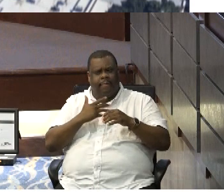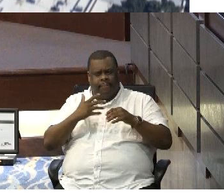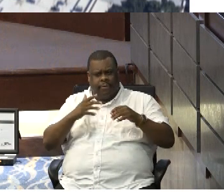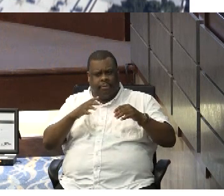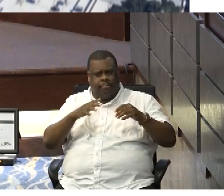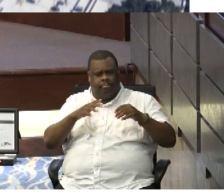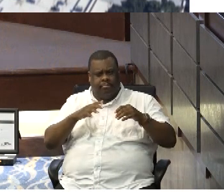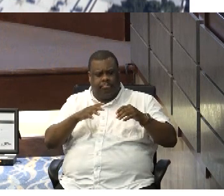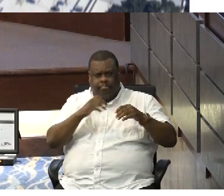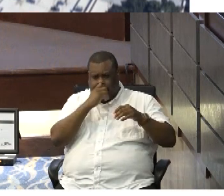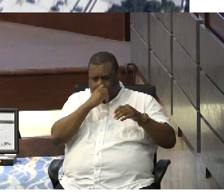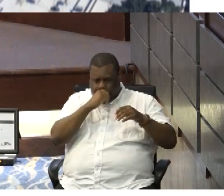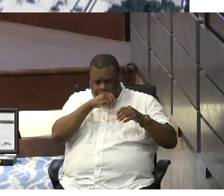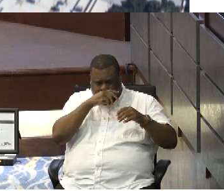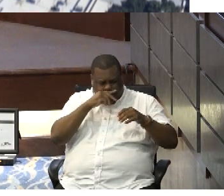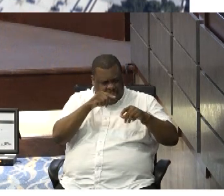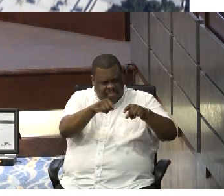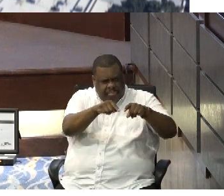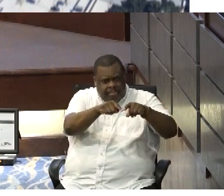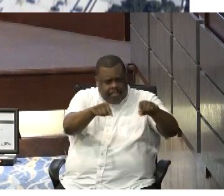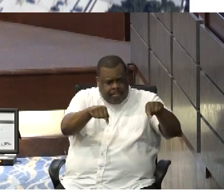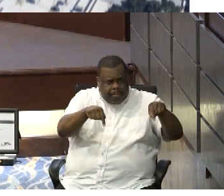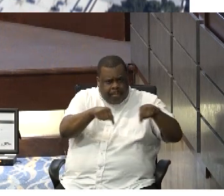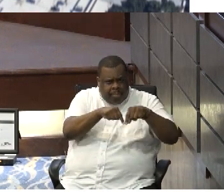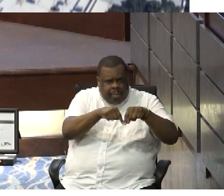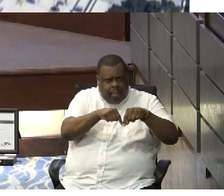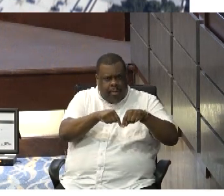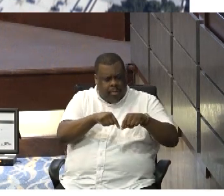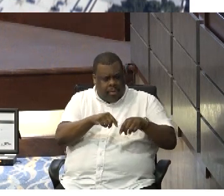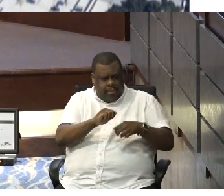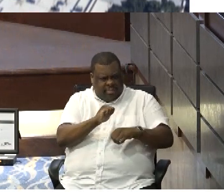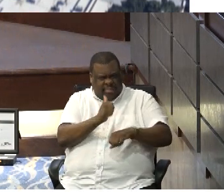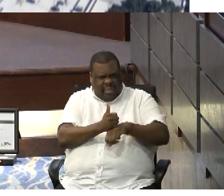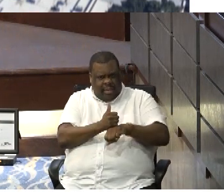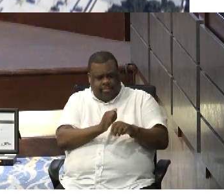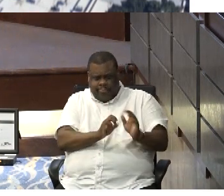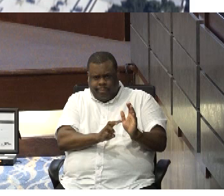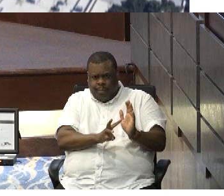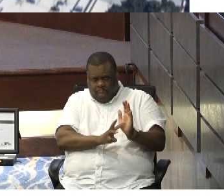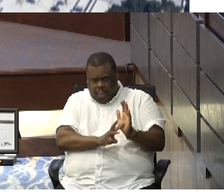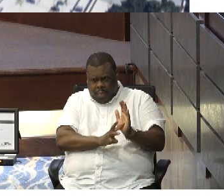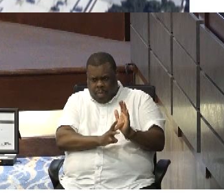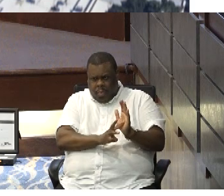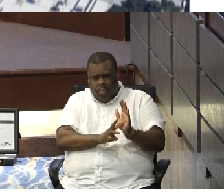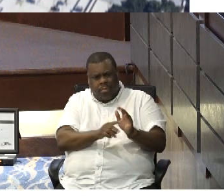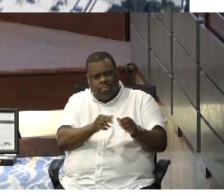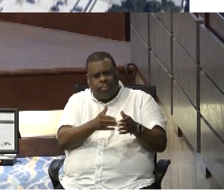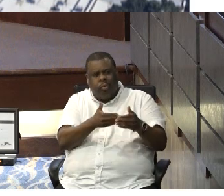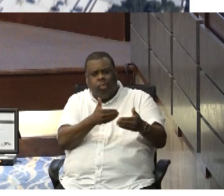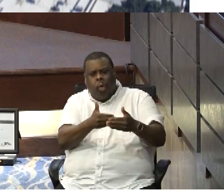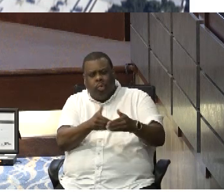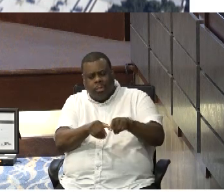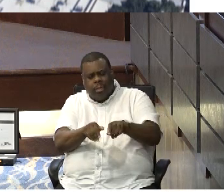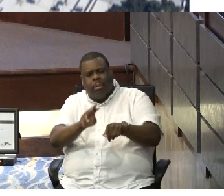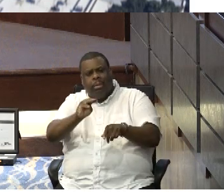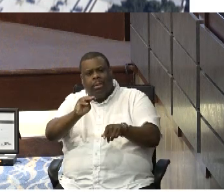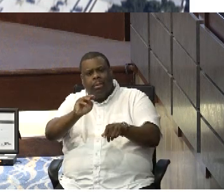we very much hope is developing in Waco, especially now that the Magnolia Network and all of